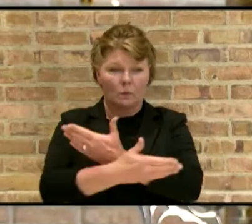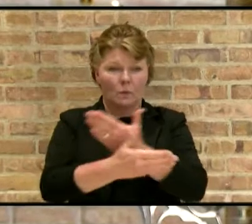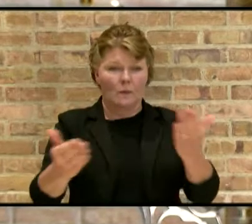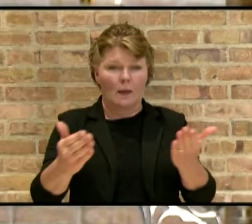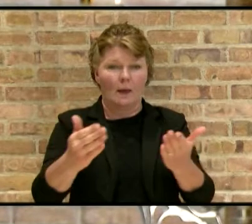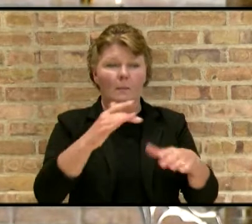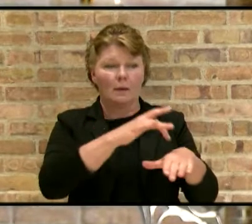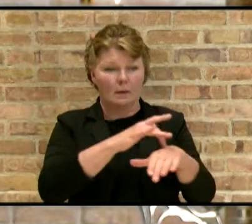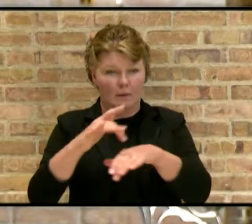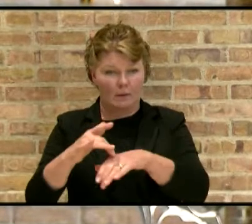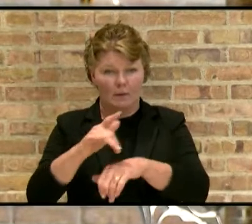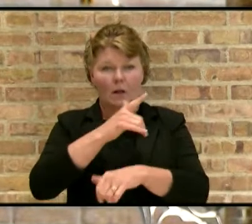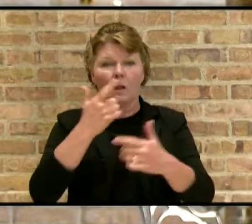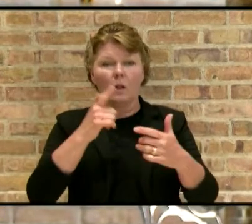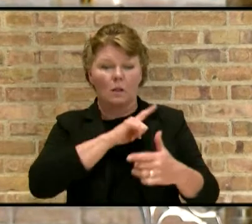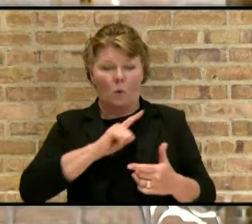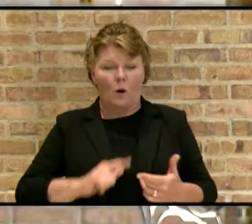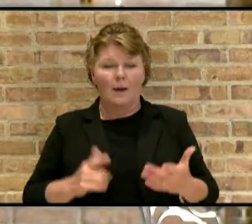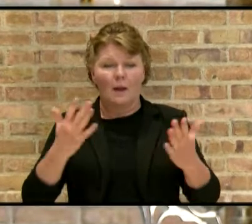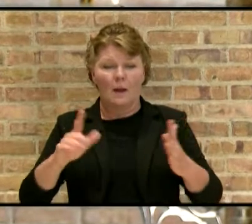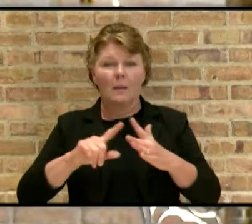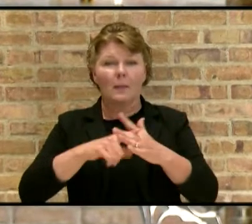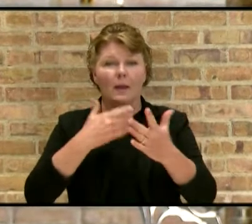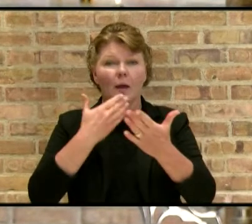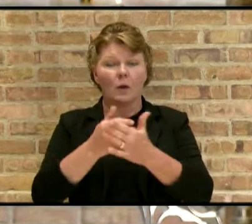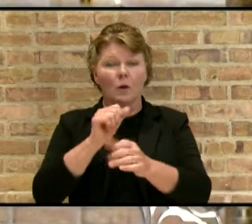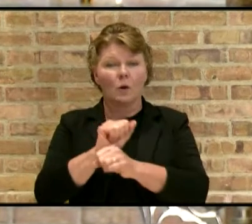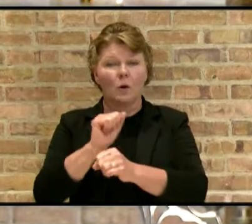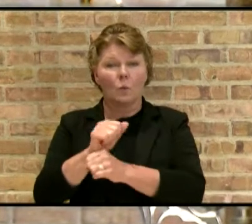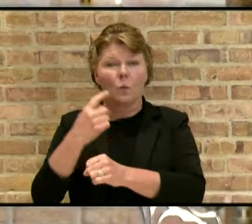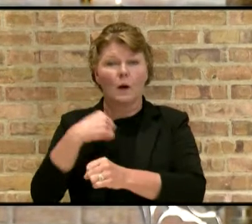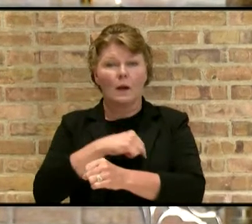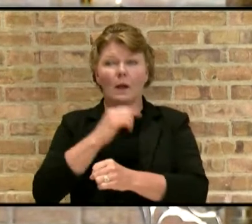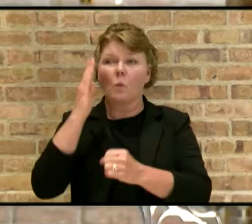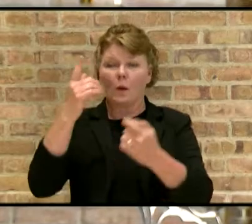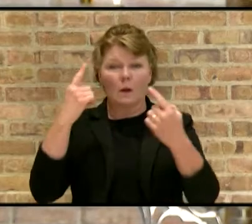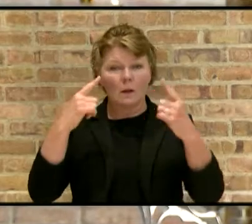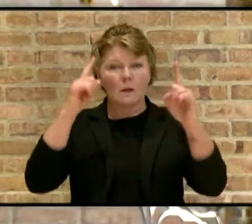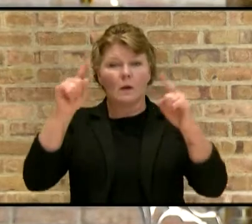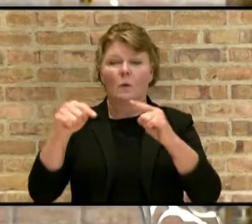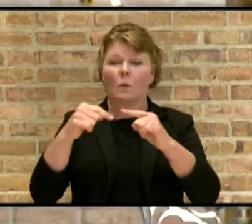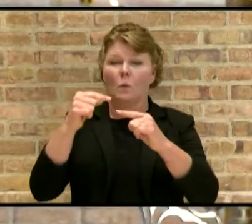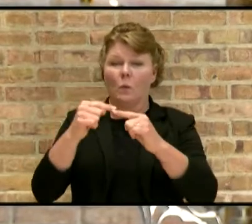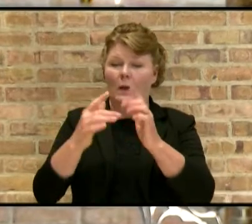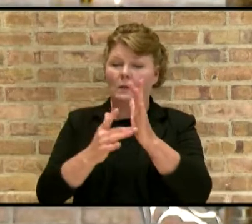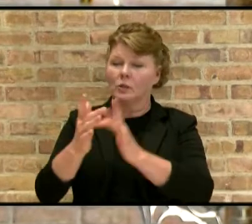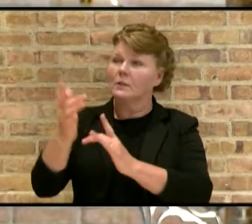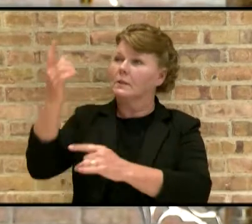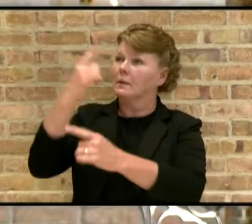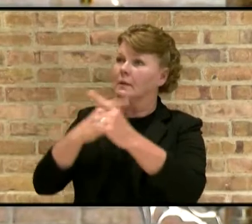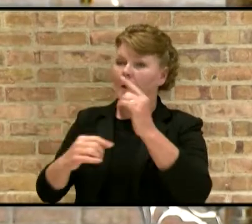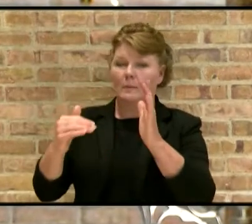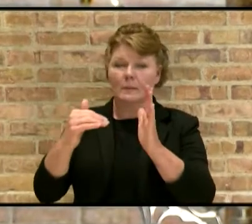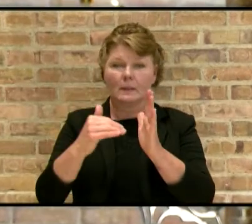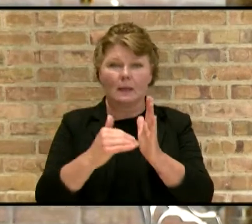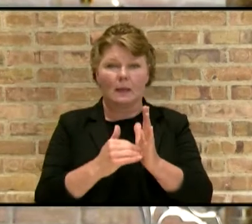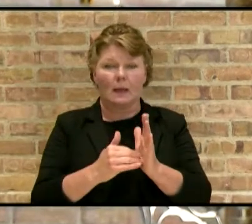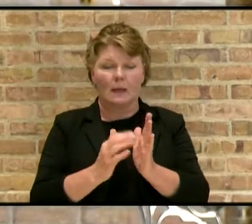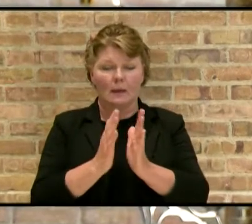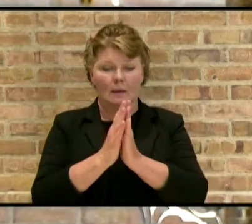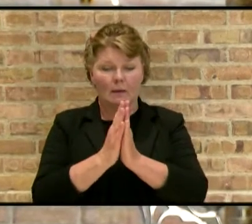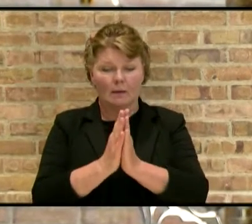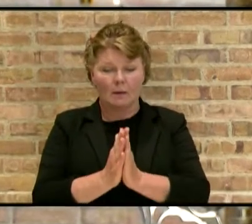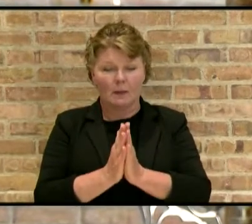Spirit. May the Lord, who has begun this good work in us, bring it to the completion in the day of our Lord and Savior Jesus